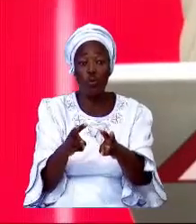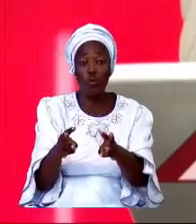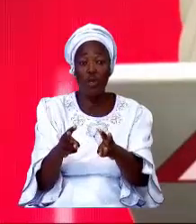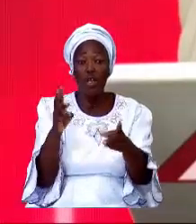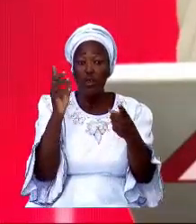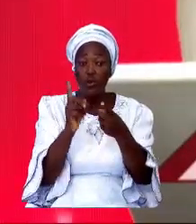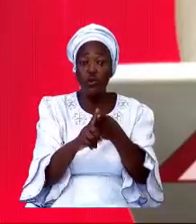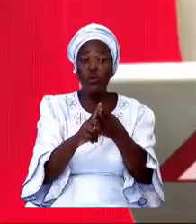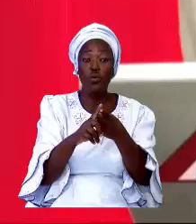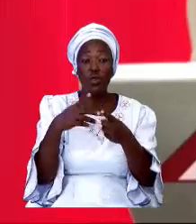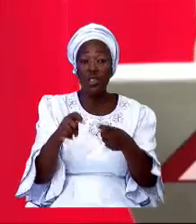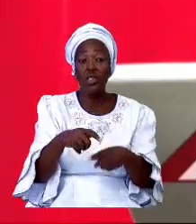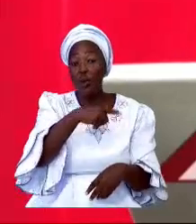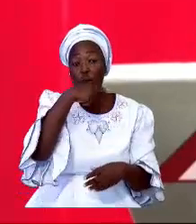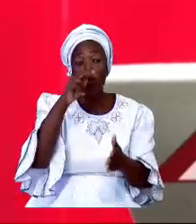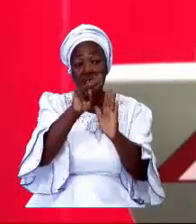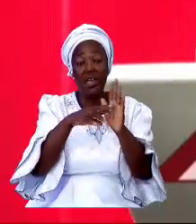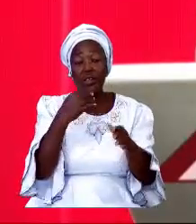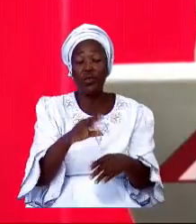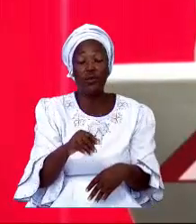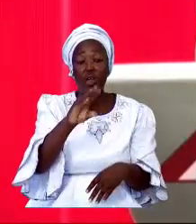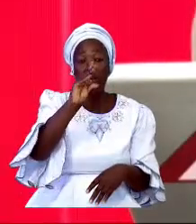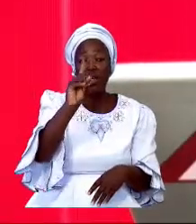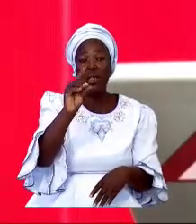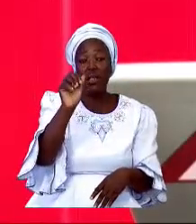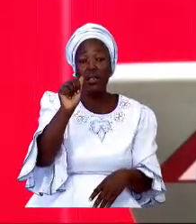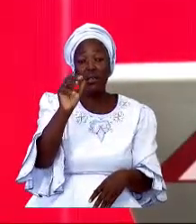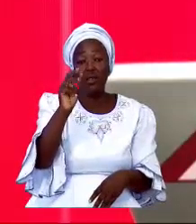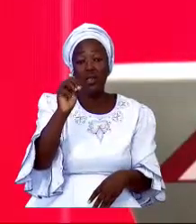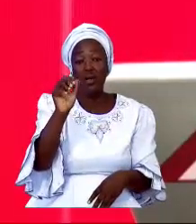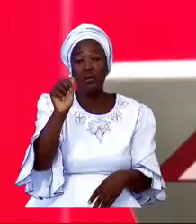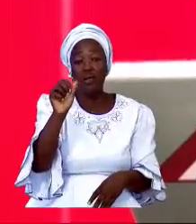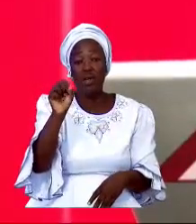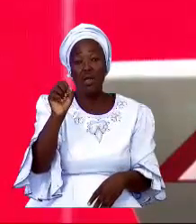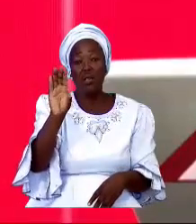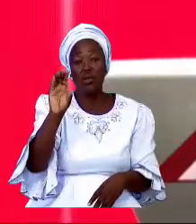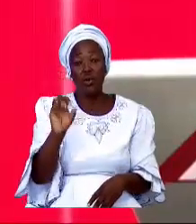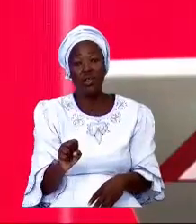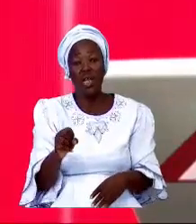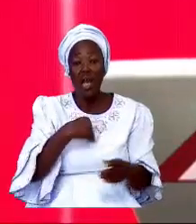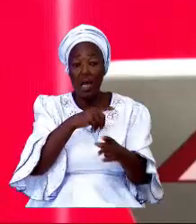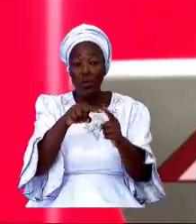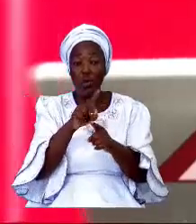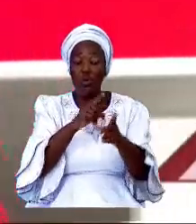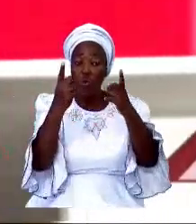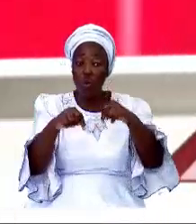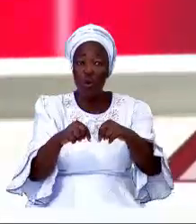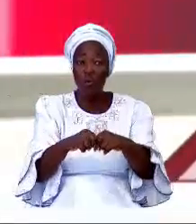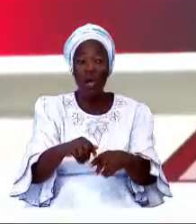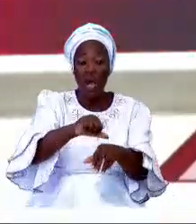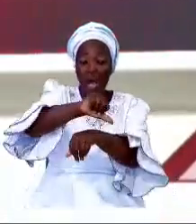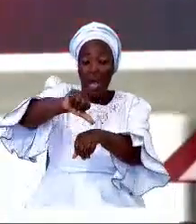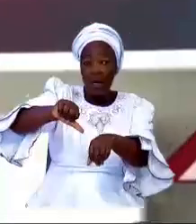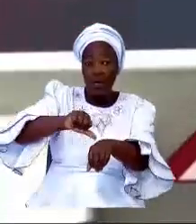Return on thy way to the wilderness of Damascus. And when thou